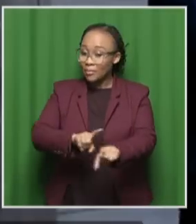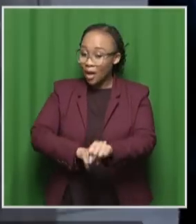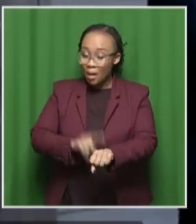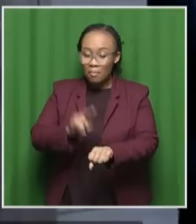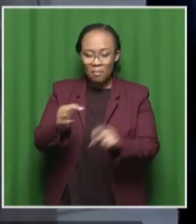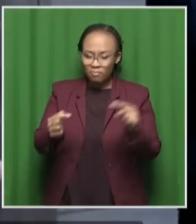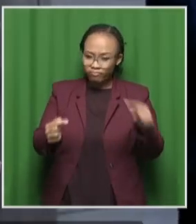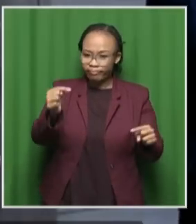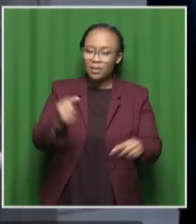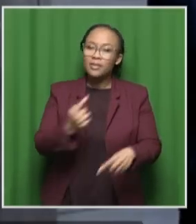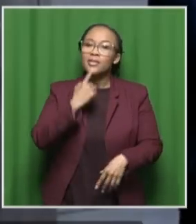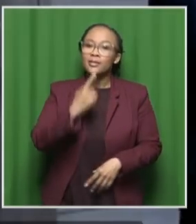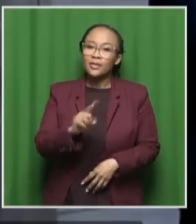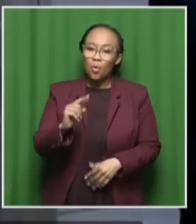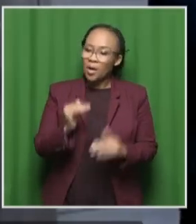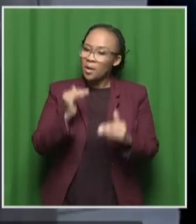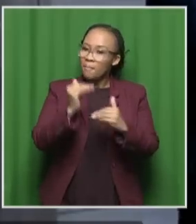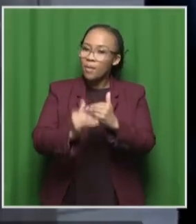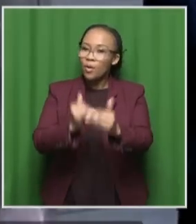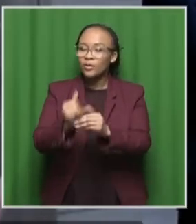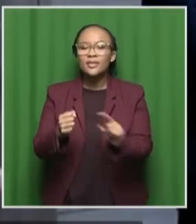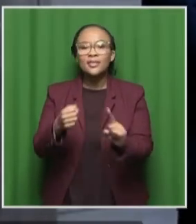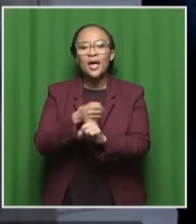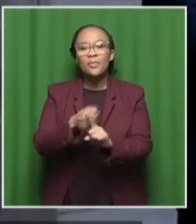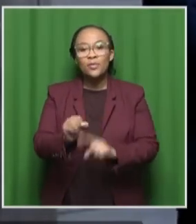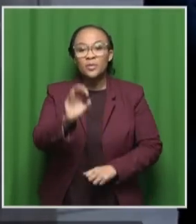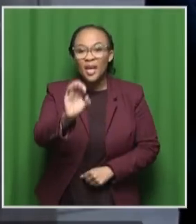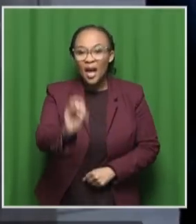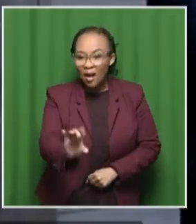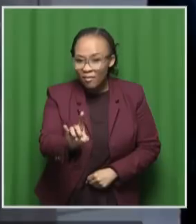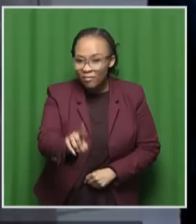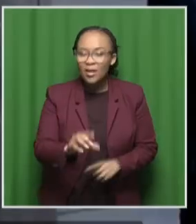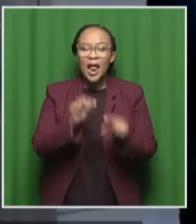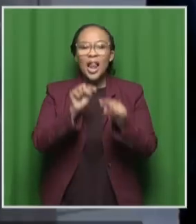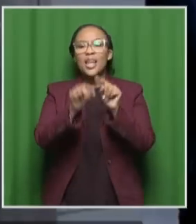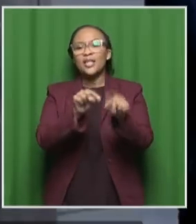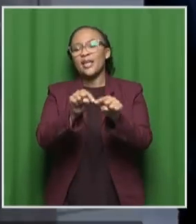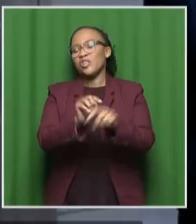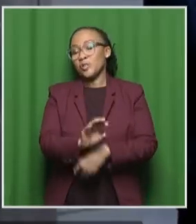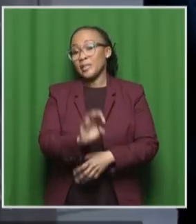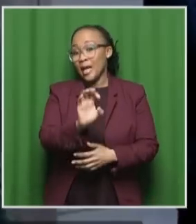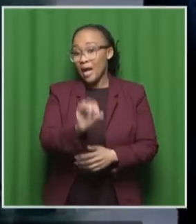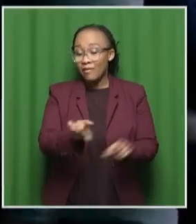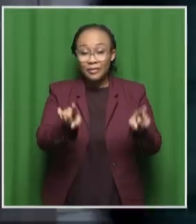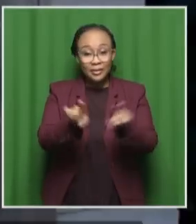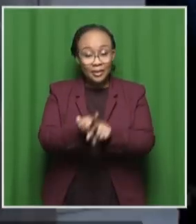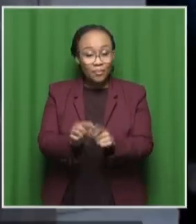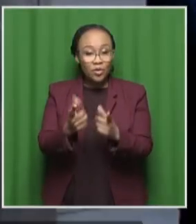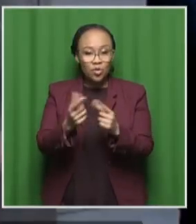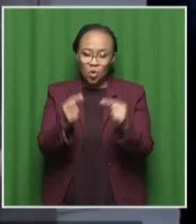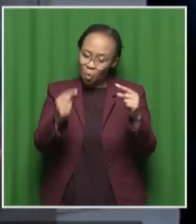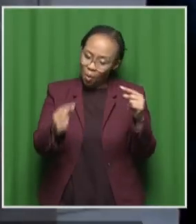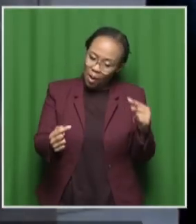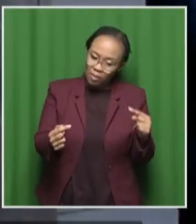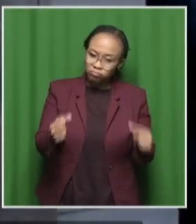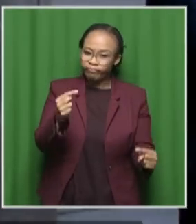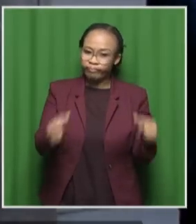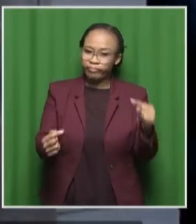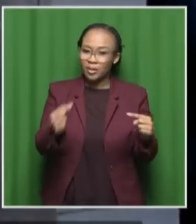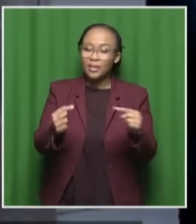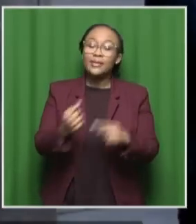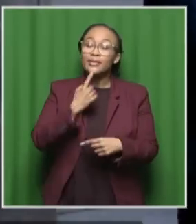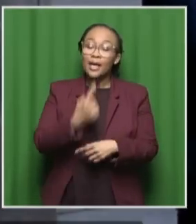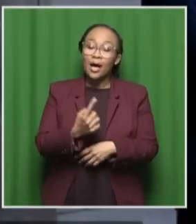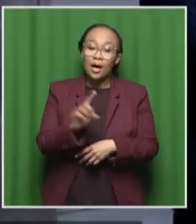that it is an abusive process and it is a vexatious litigation. They'll also argue that there aren't any explanations